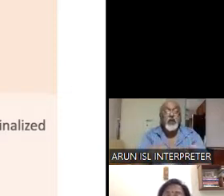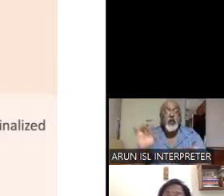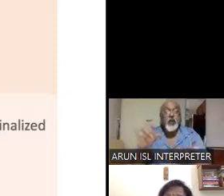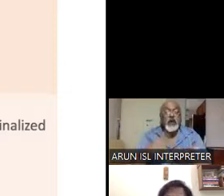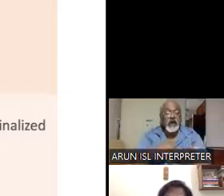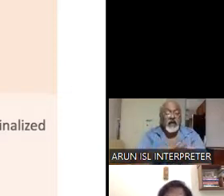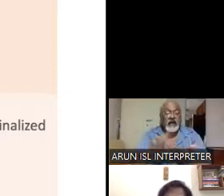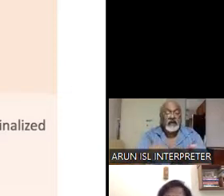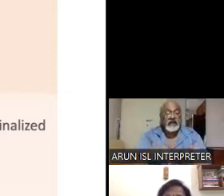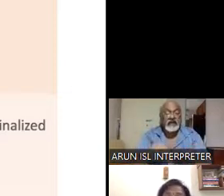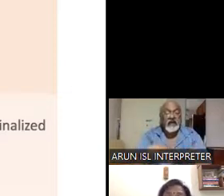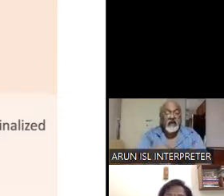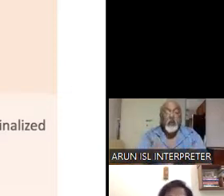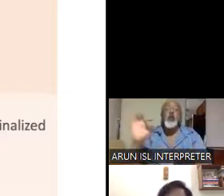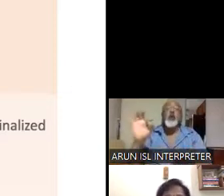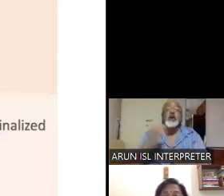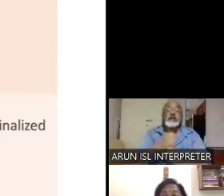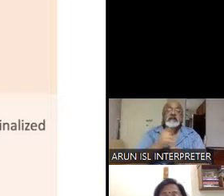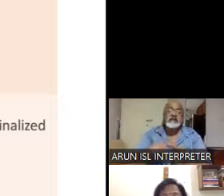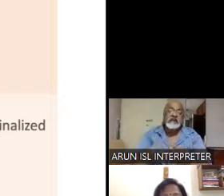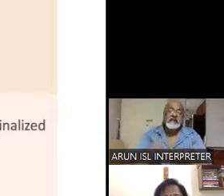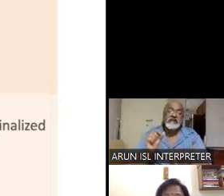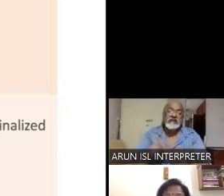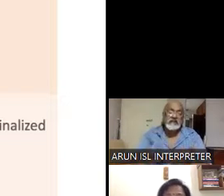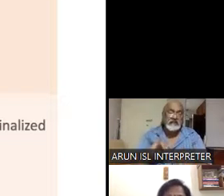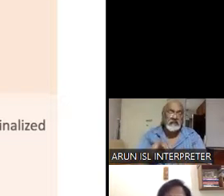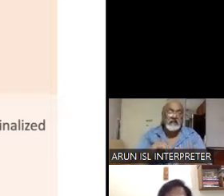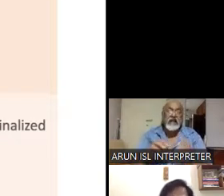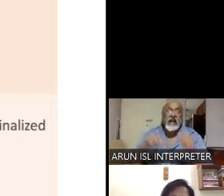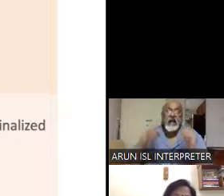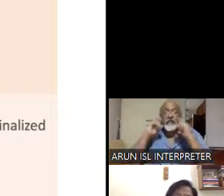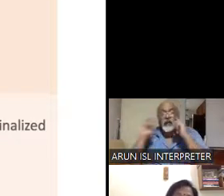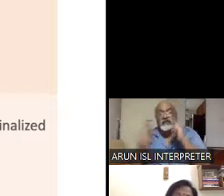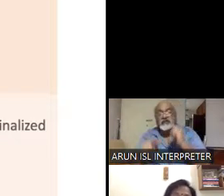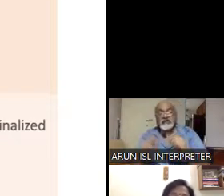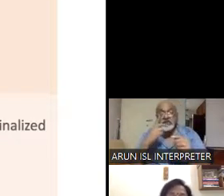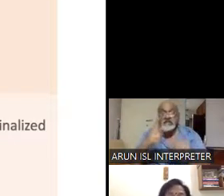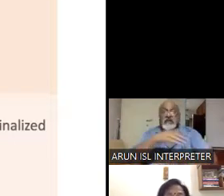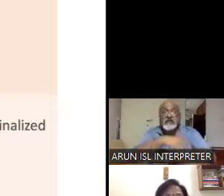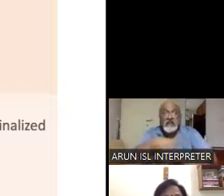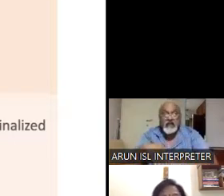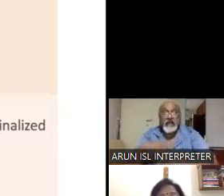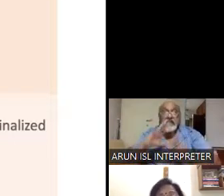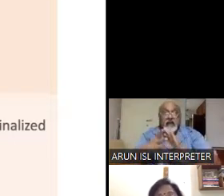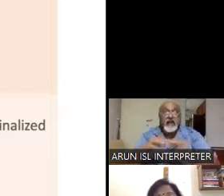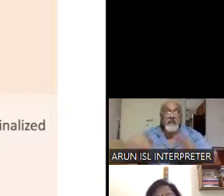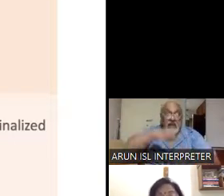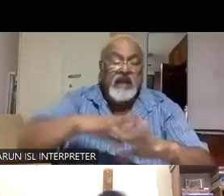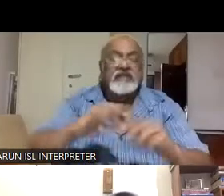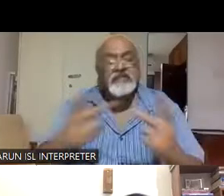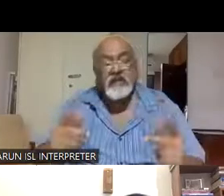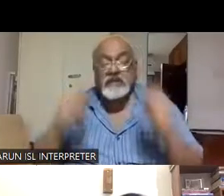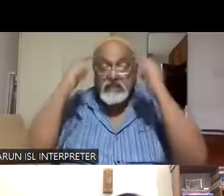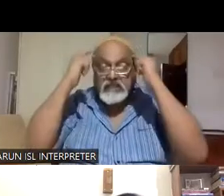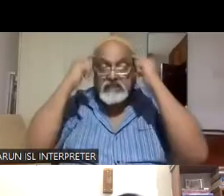mind when we are planning or designing something that we want to do. Now coming to women